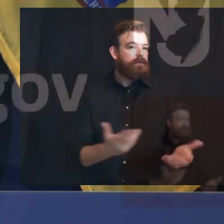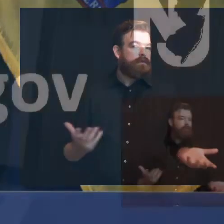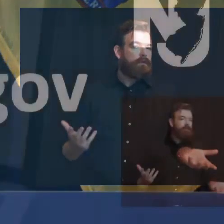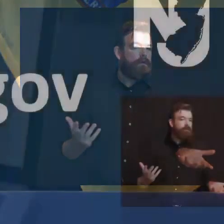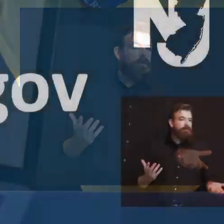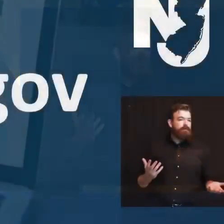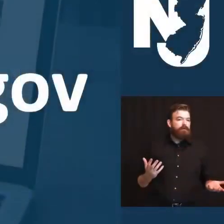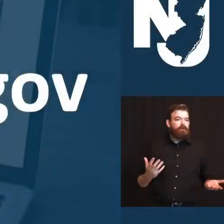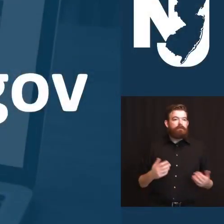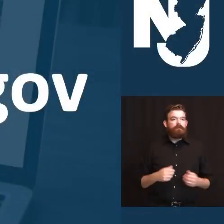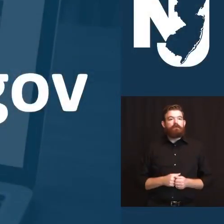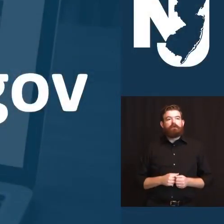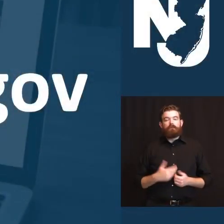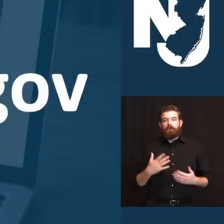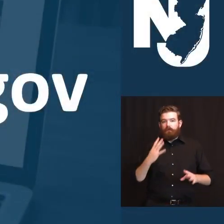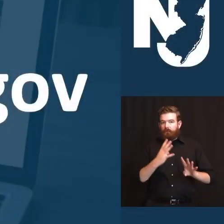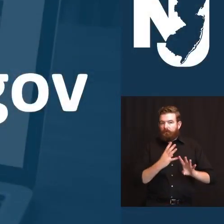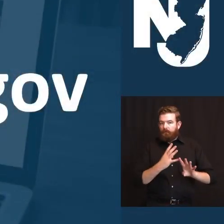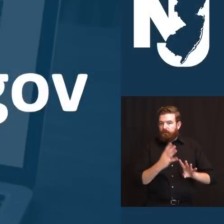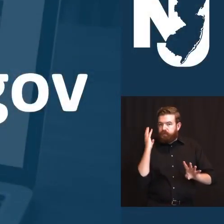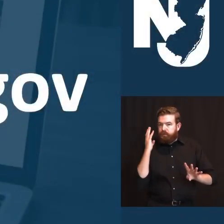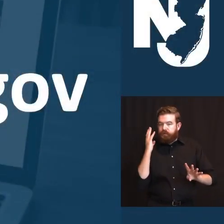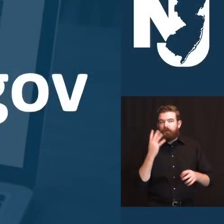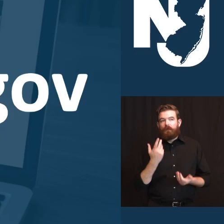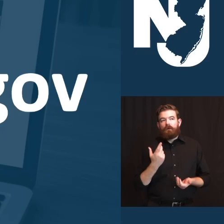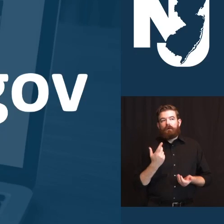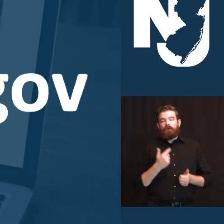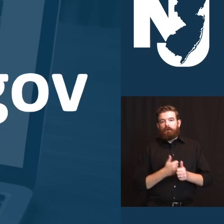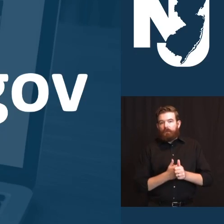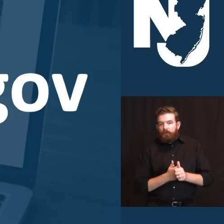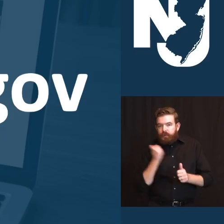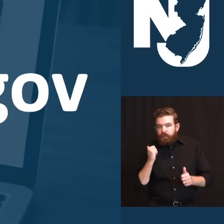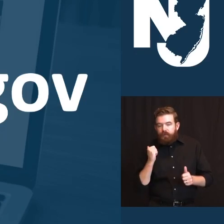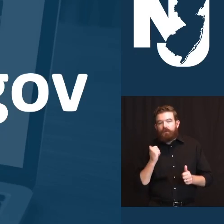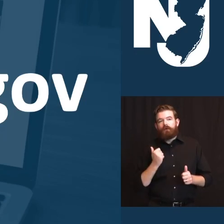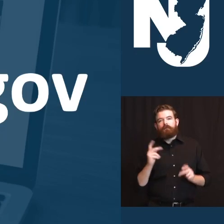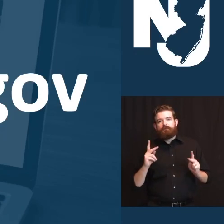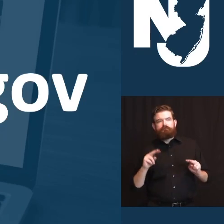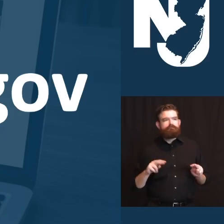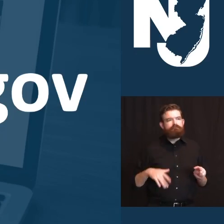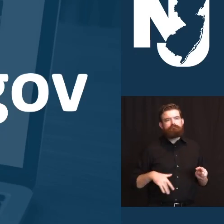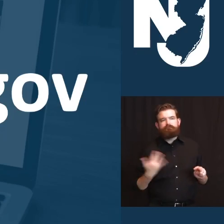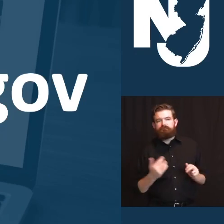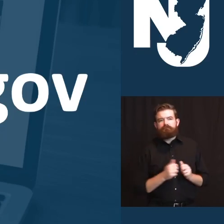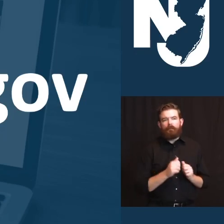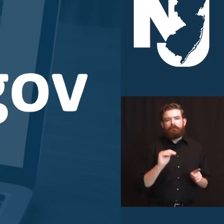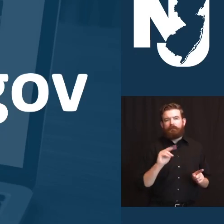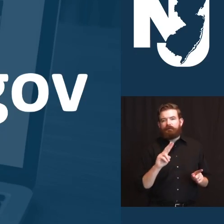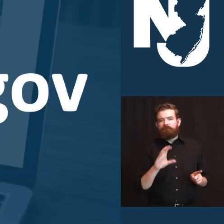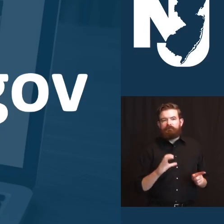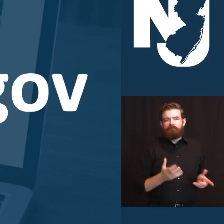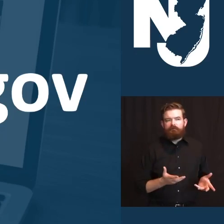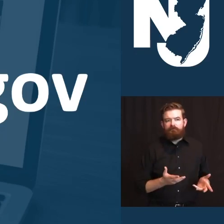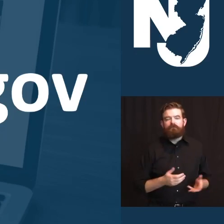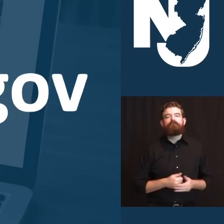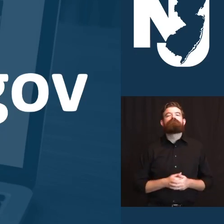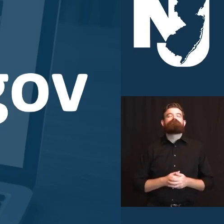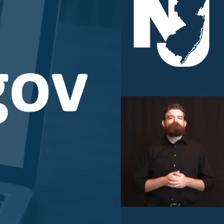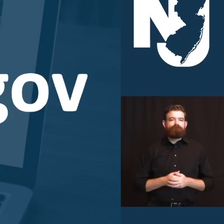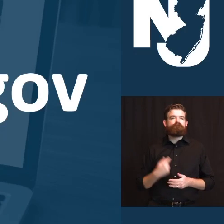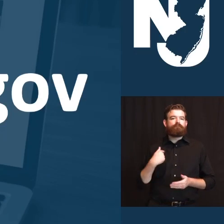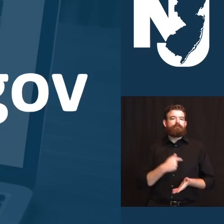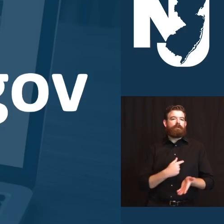there. Last night, relatedly, I was proud to sign into law 2 bills that will make the MVC experience a little easier for